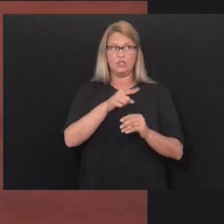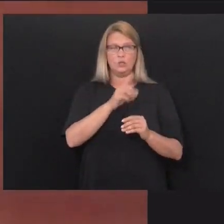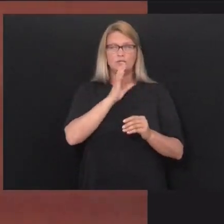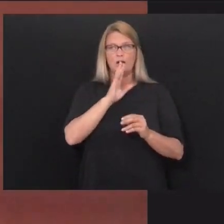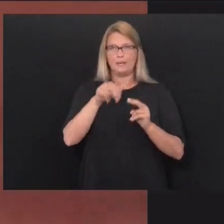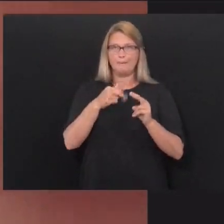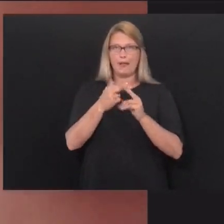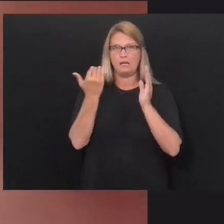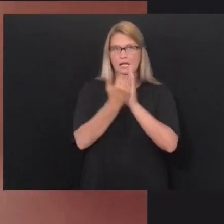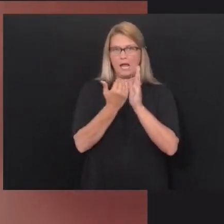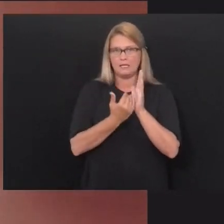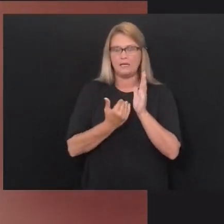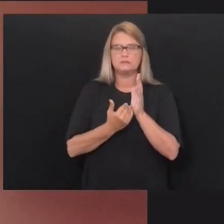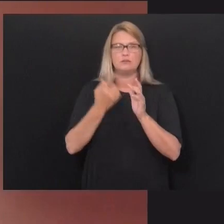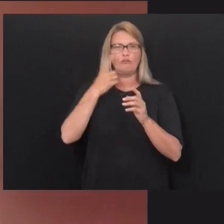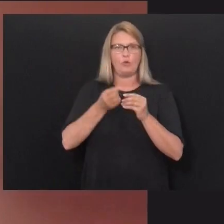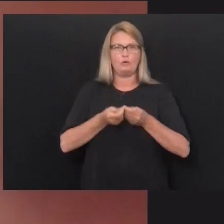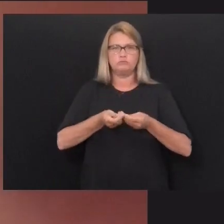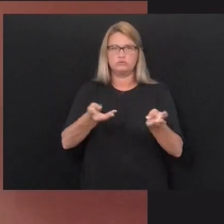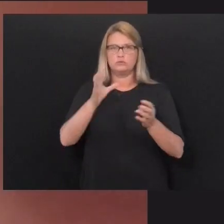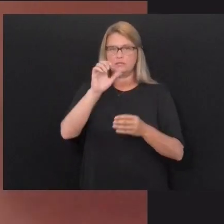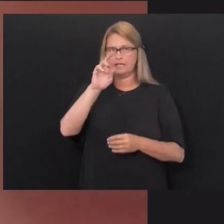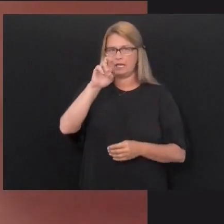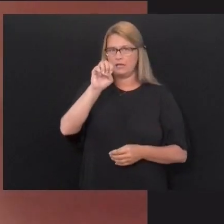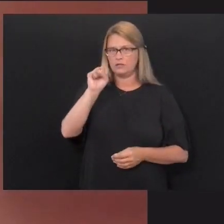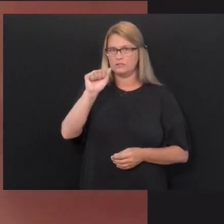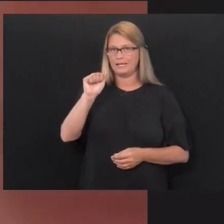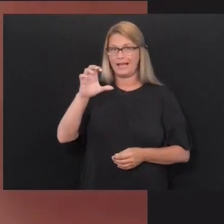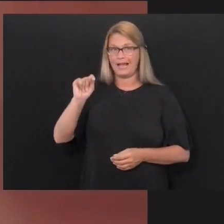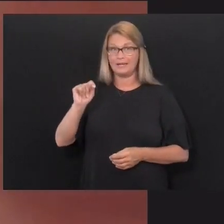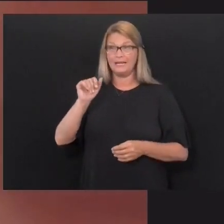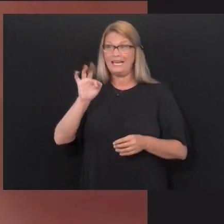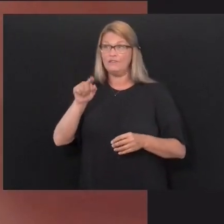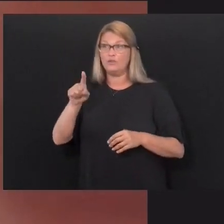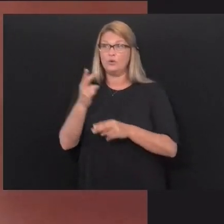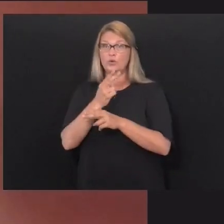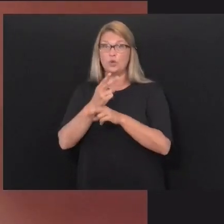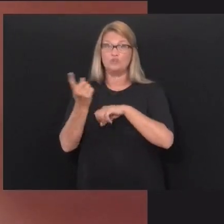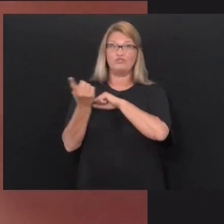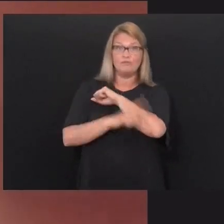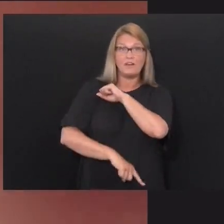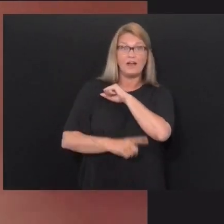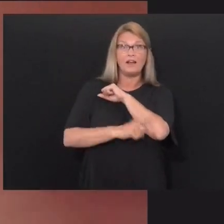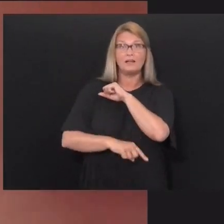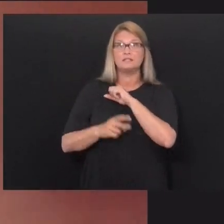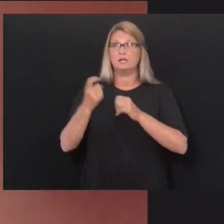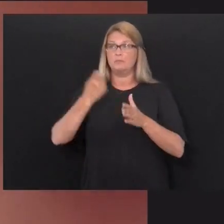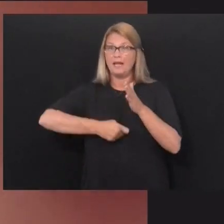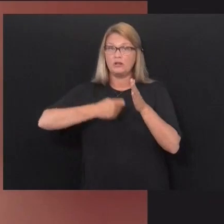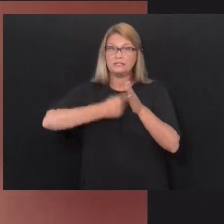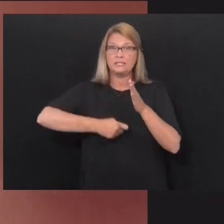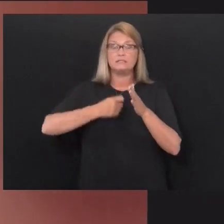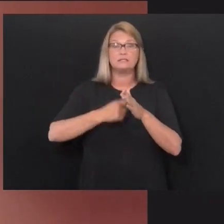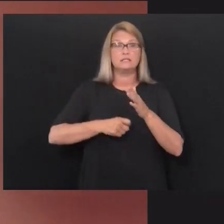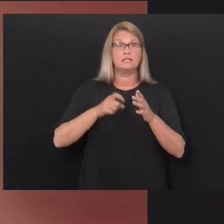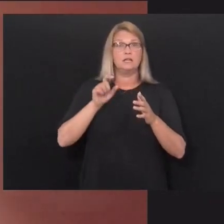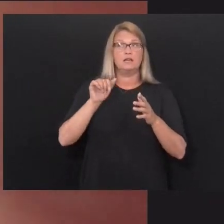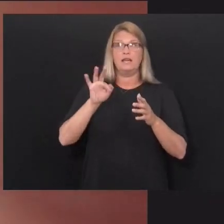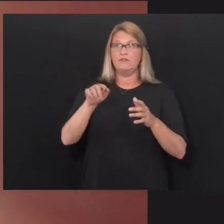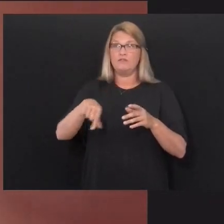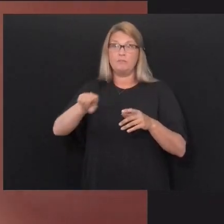we see what's happening. We see what's happening there from the standpoint of all of our numbers. We see what's happening there on the ground